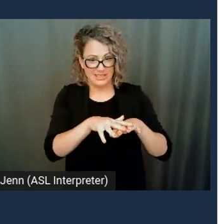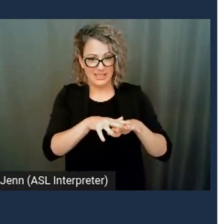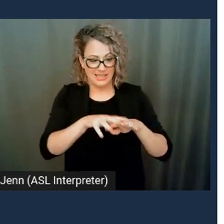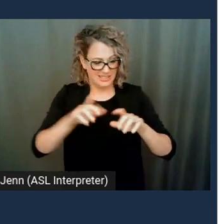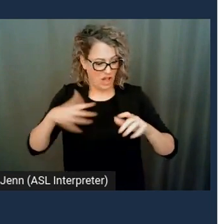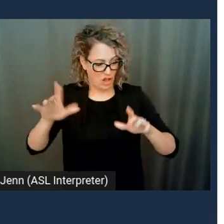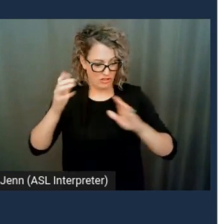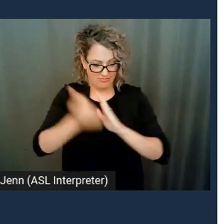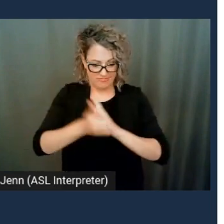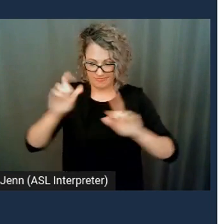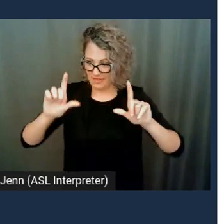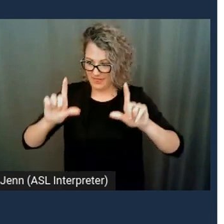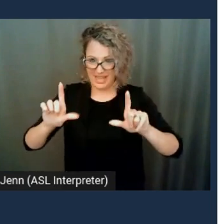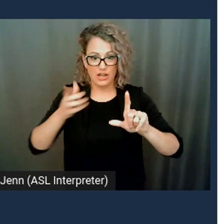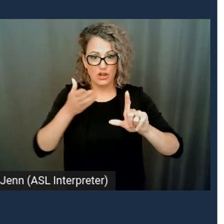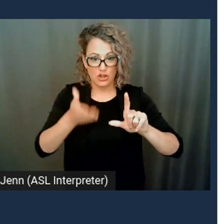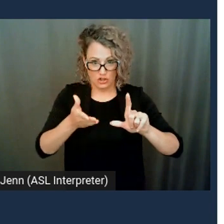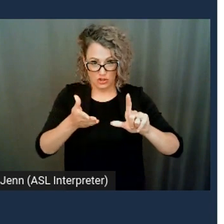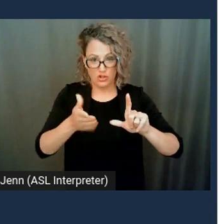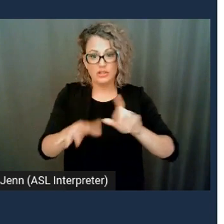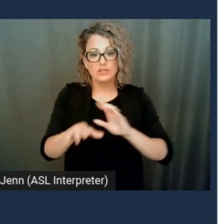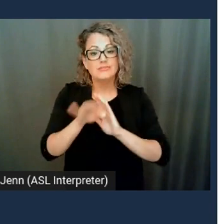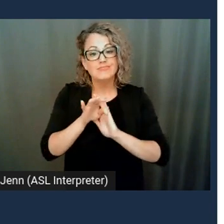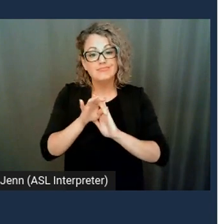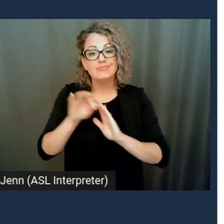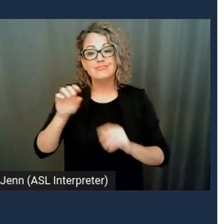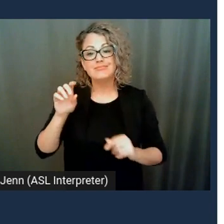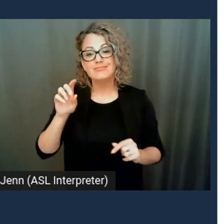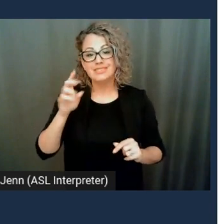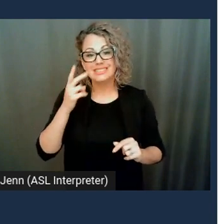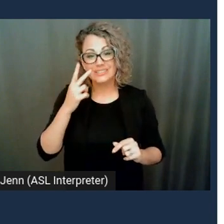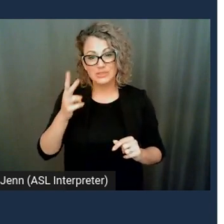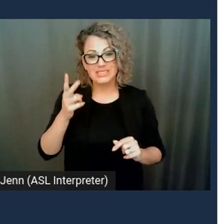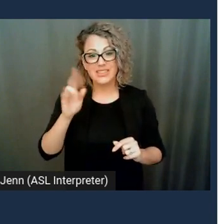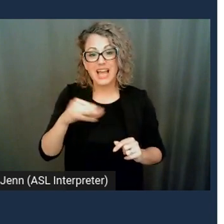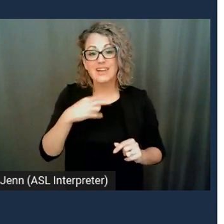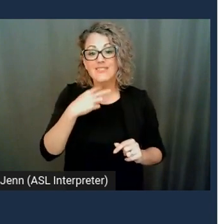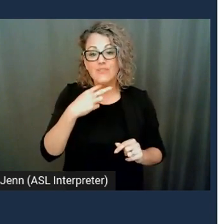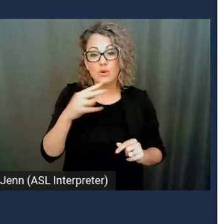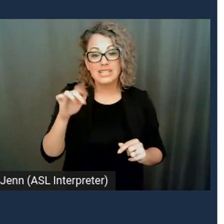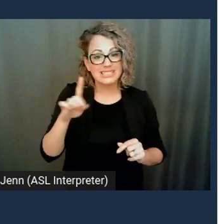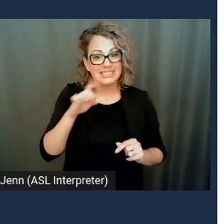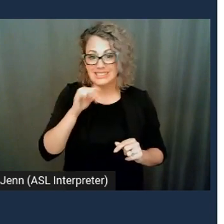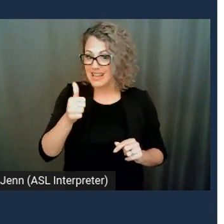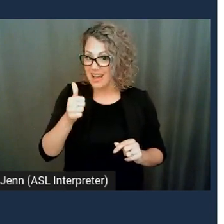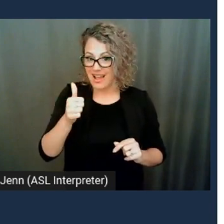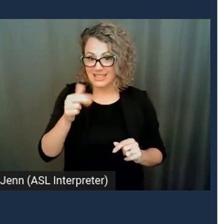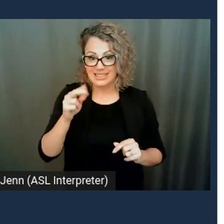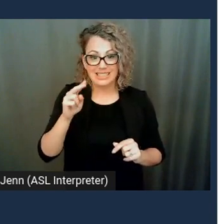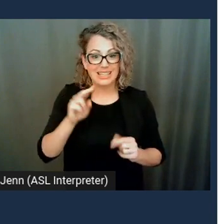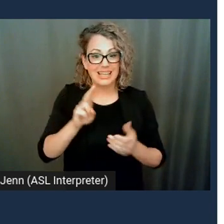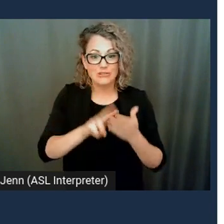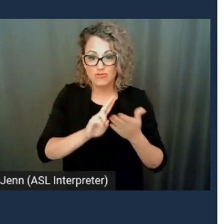It shows the Voice ID authentication status above and the fraud risk status below. When caller is not enrolled, the Voice ID